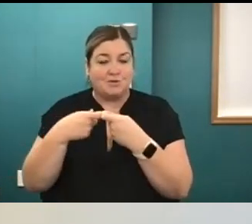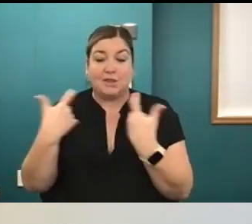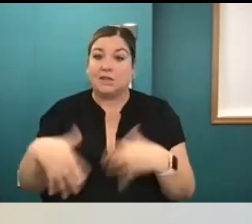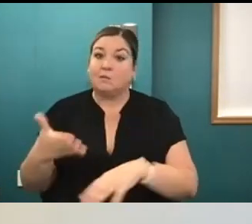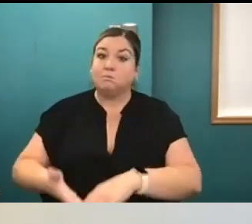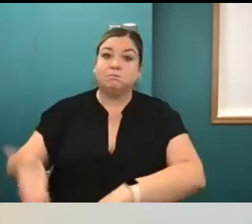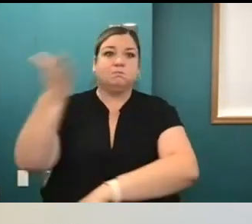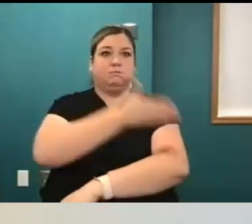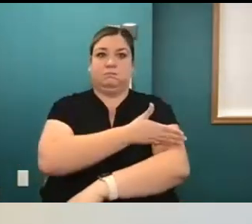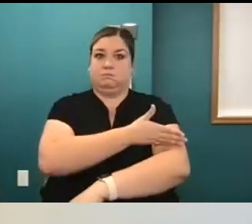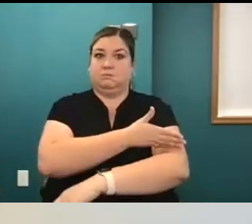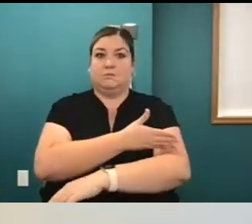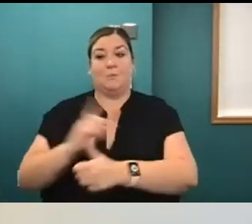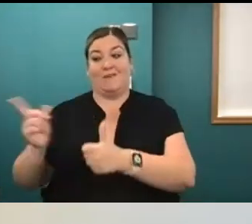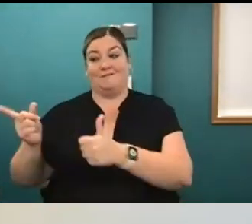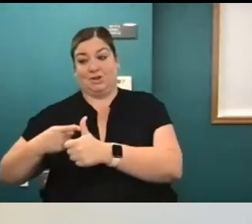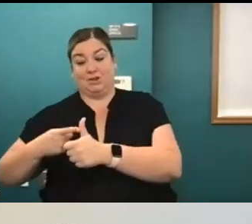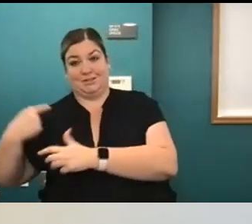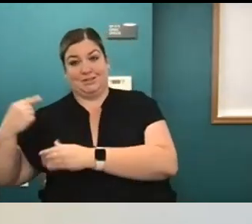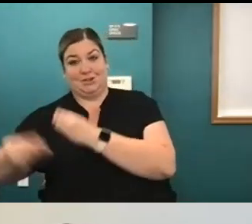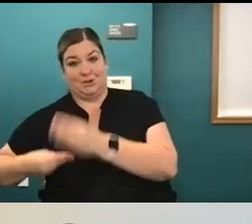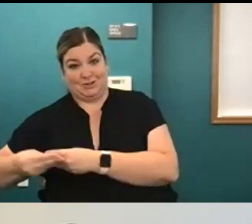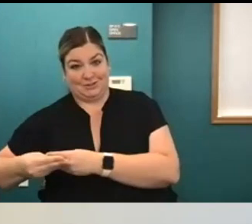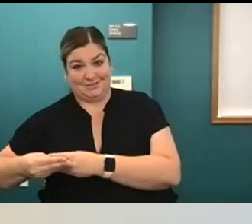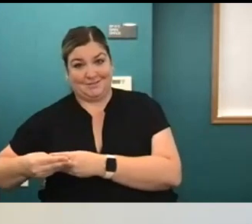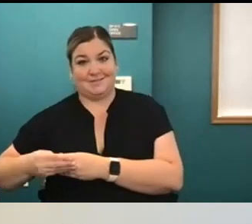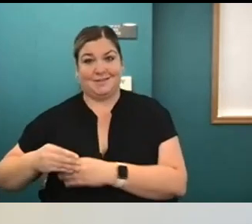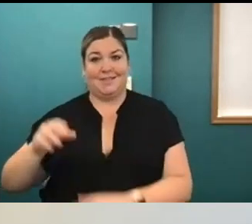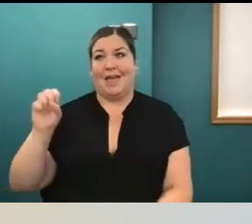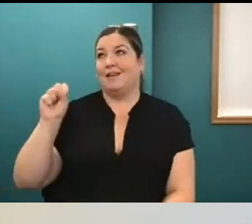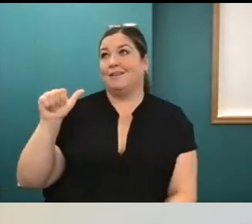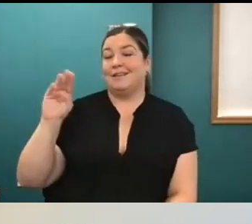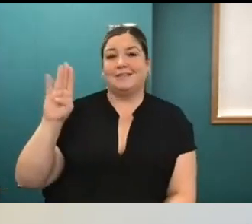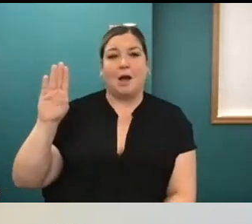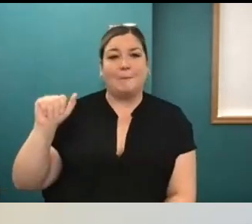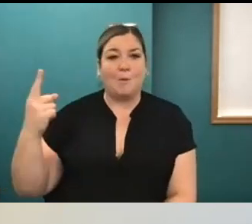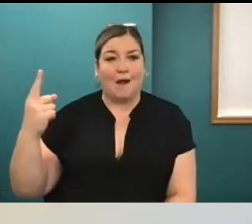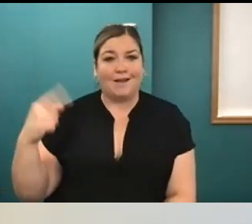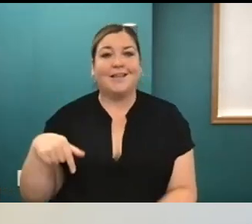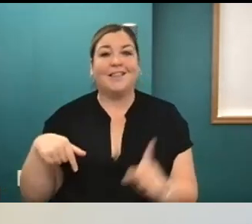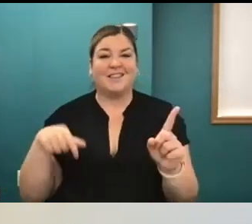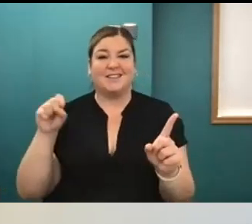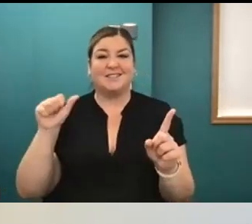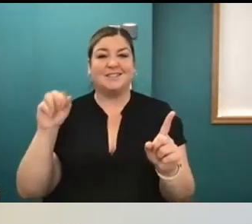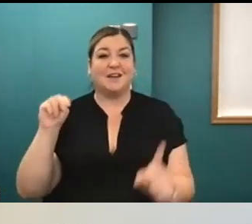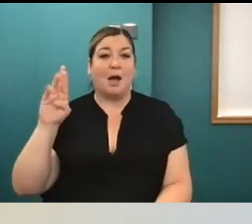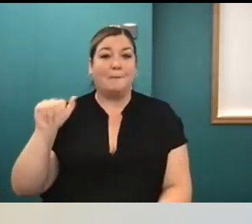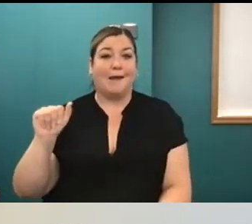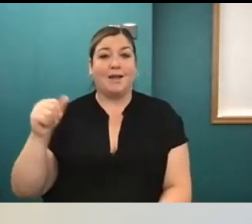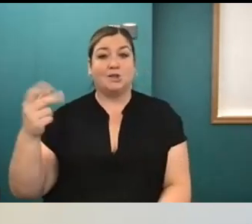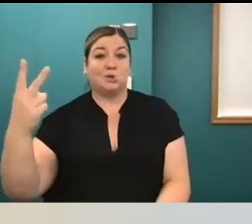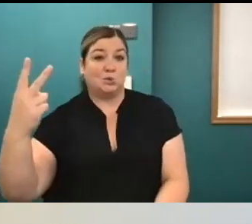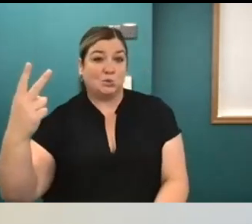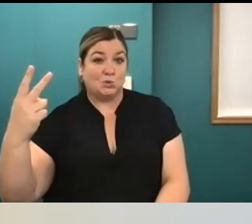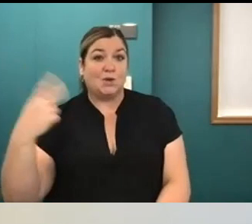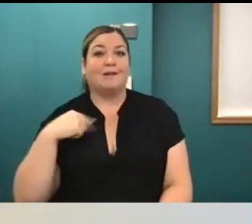first generation of the Bone Bridge, which was the Samba 1. This is the Samba 2 processor. It is also our second generation